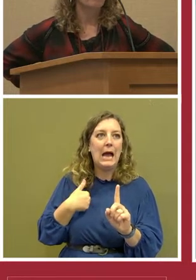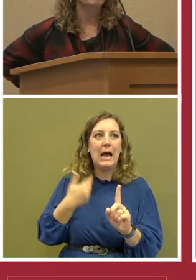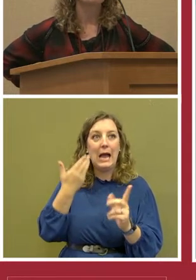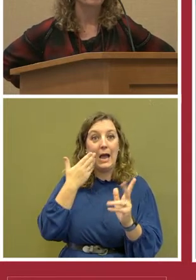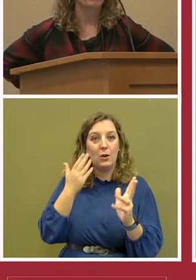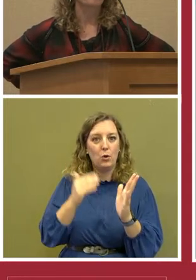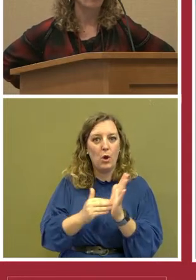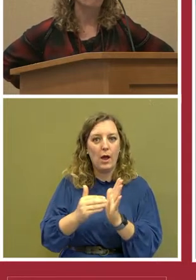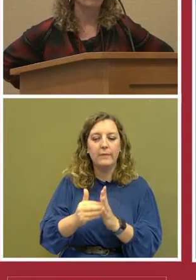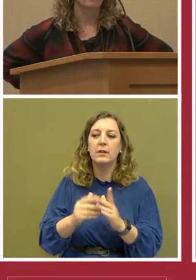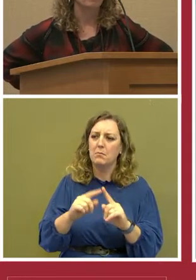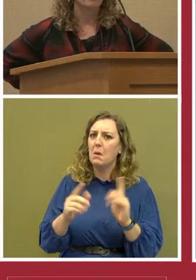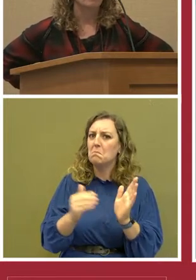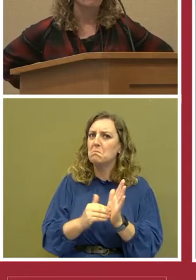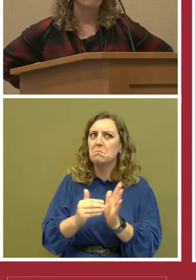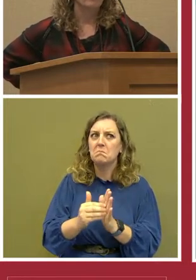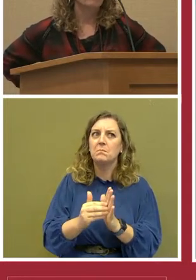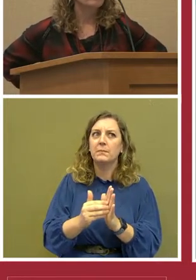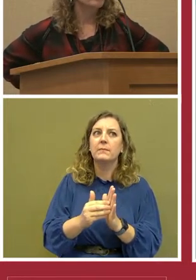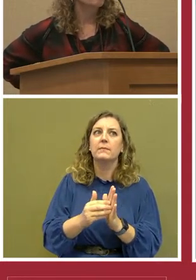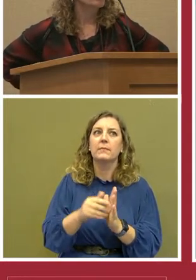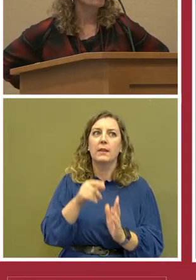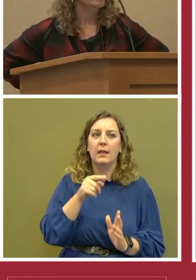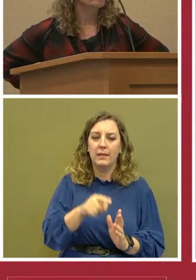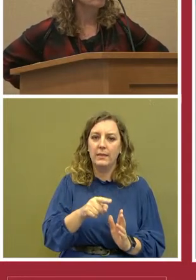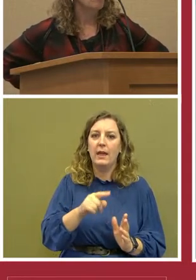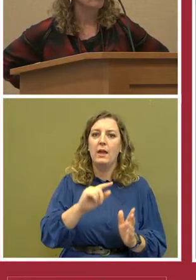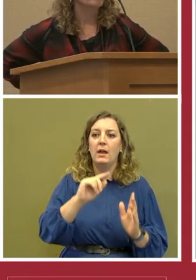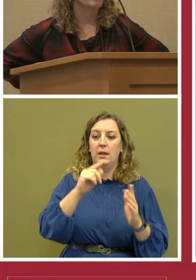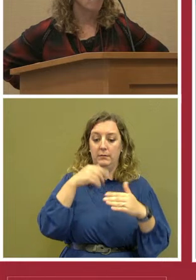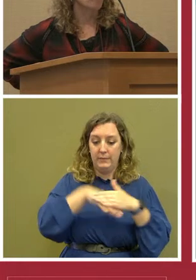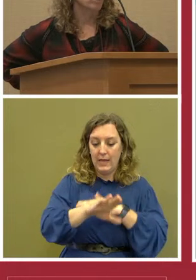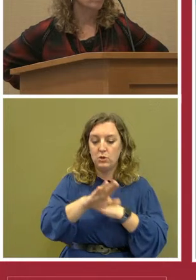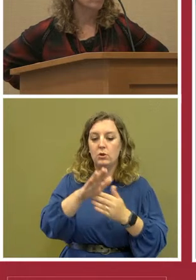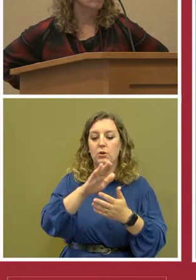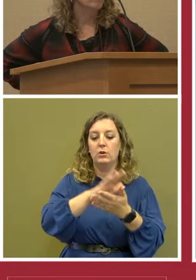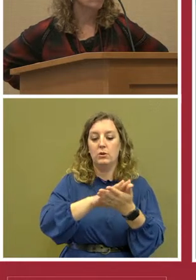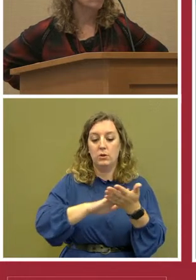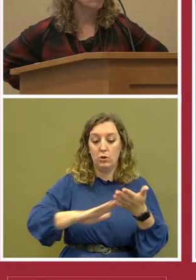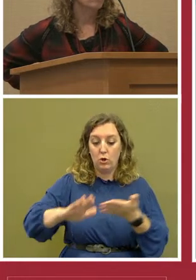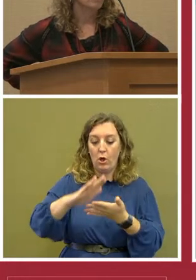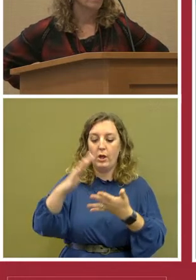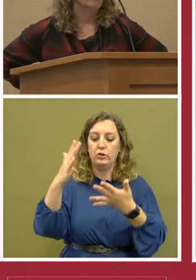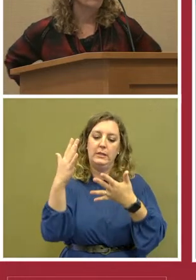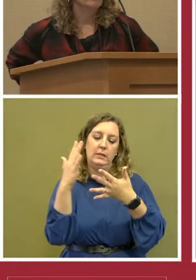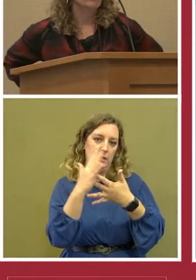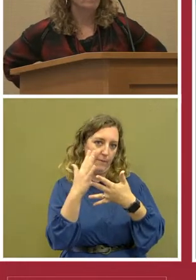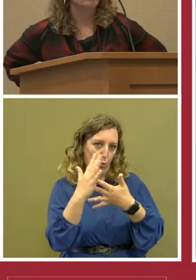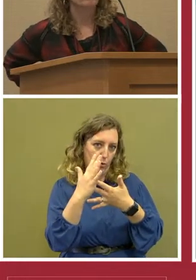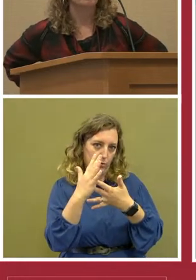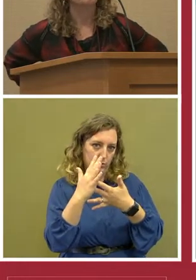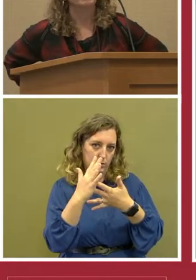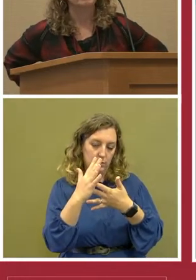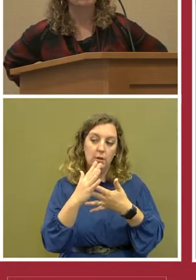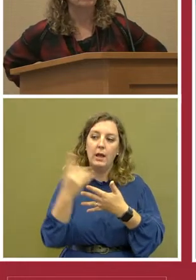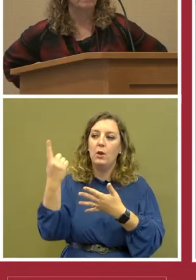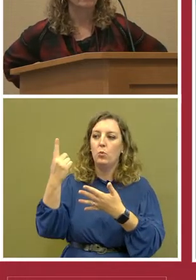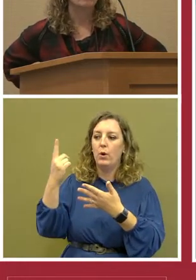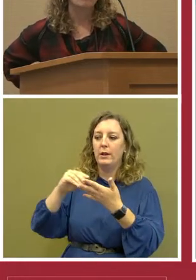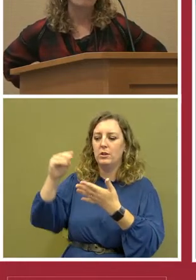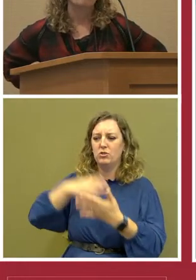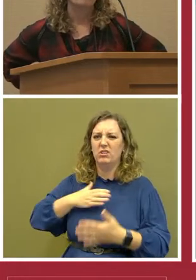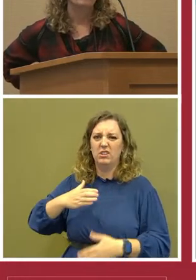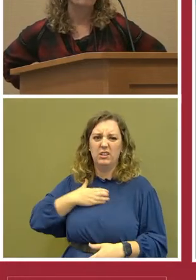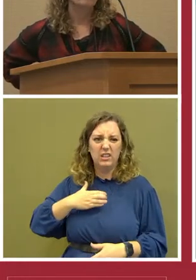this happens, but it's pretty often. They are essentially going into college as sophomores. And I actually had a student complain to me,